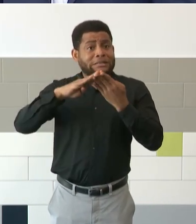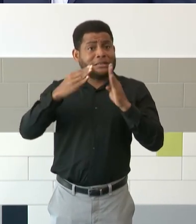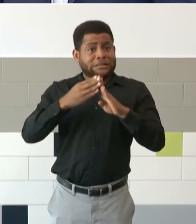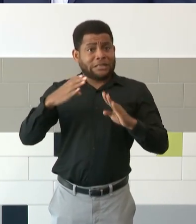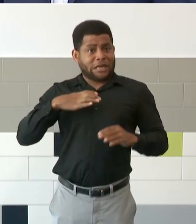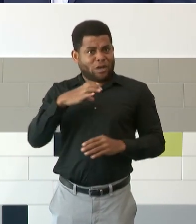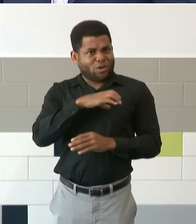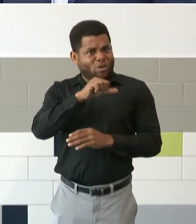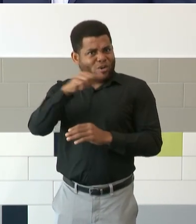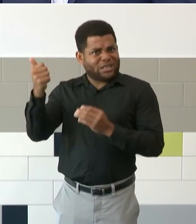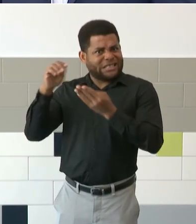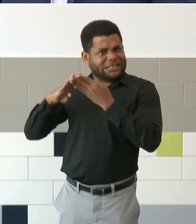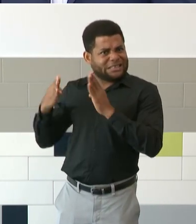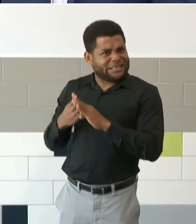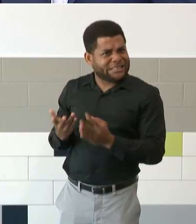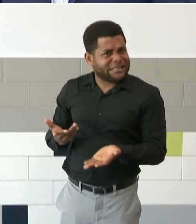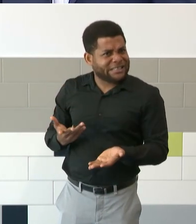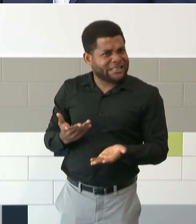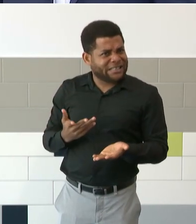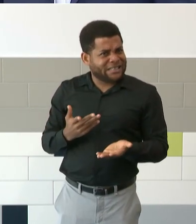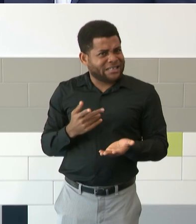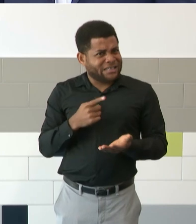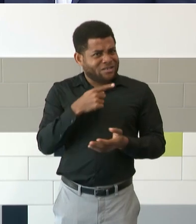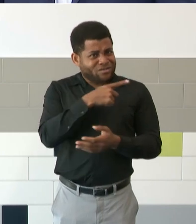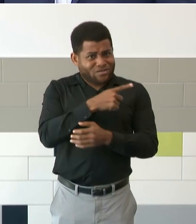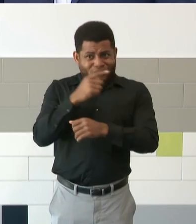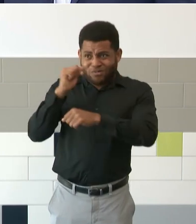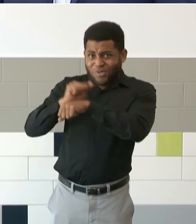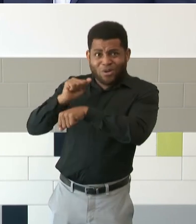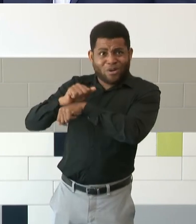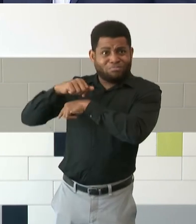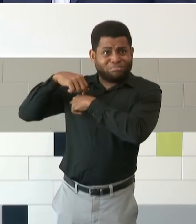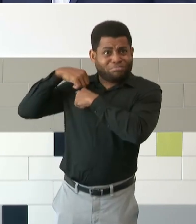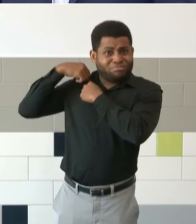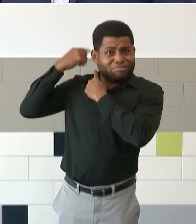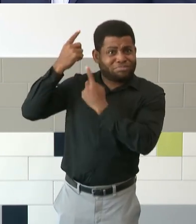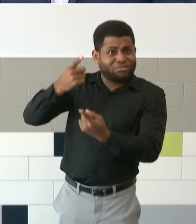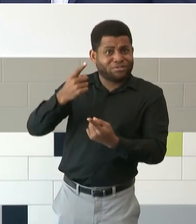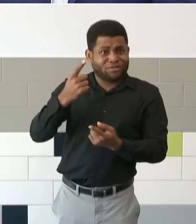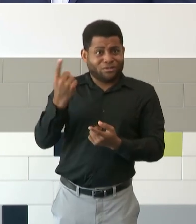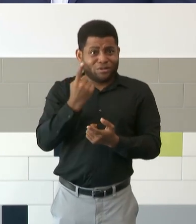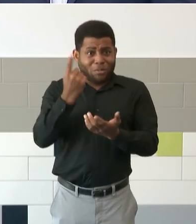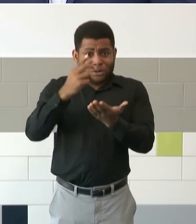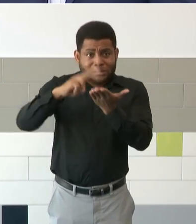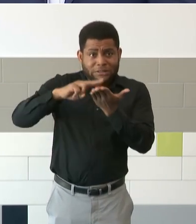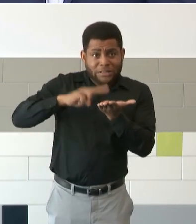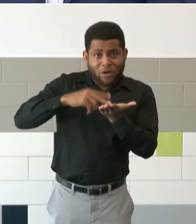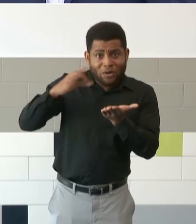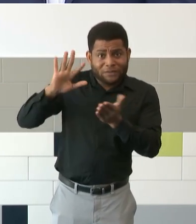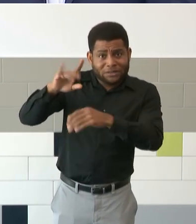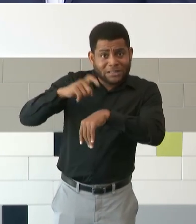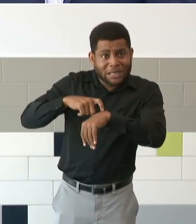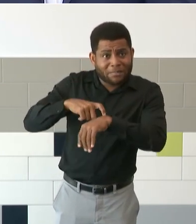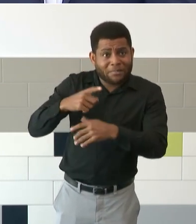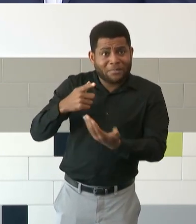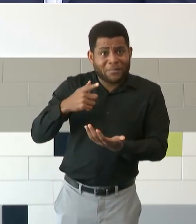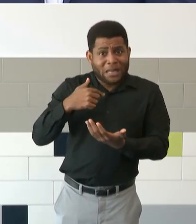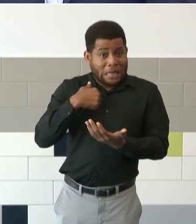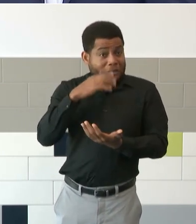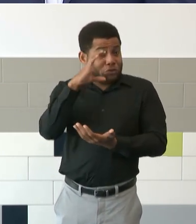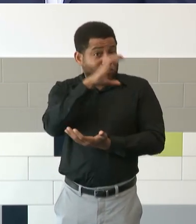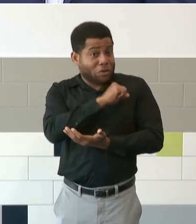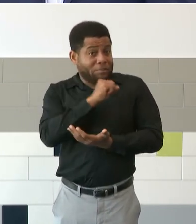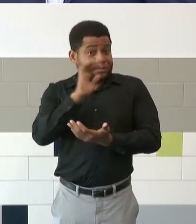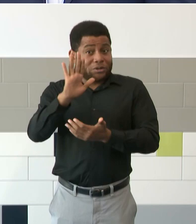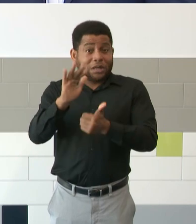years. Somebody had to be signing her time cards. I assume her supervisor, she's the second in command. So, you know, how